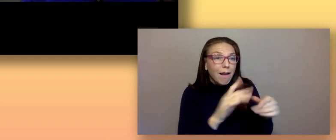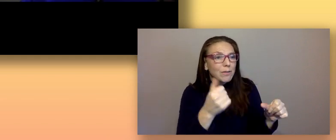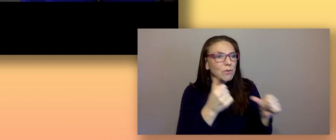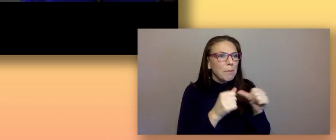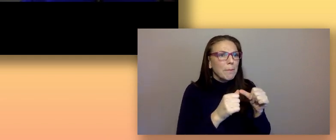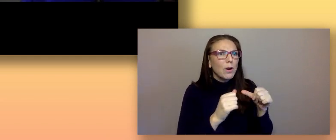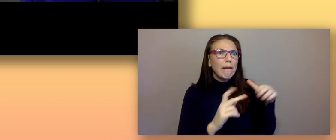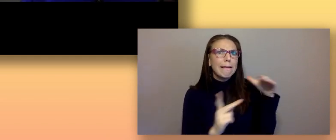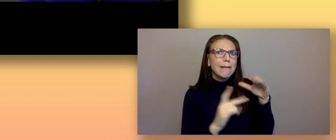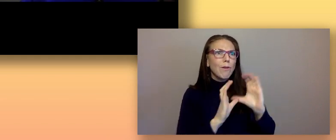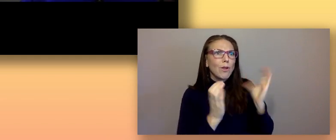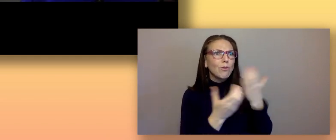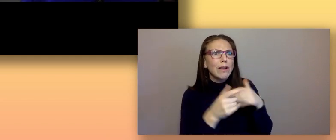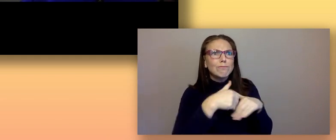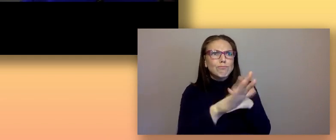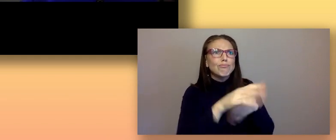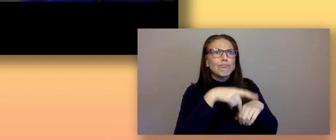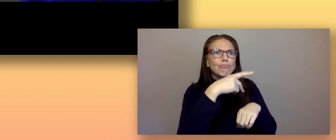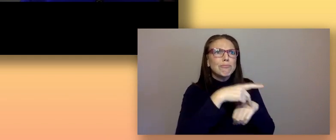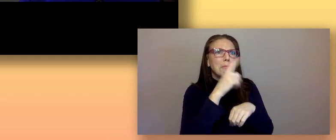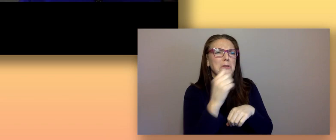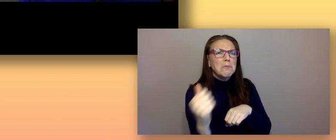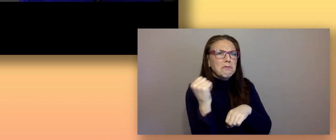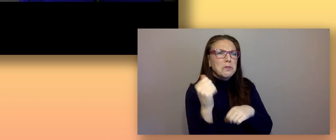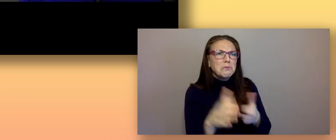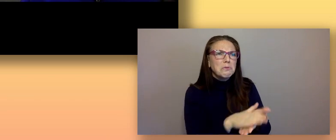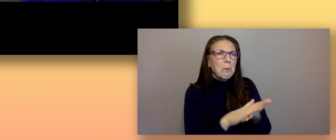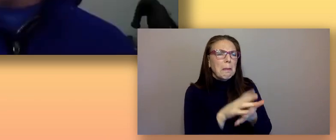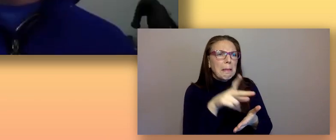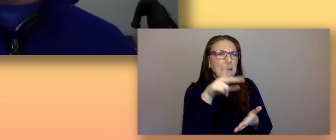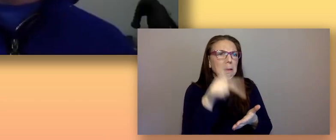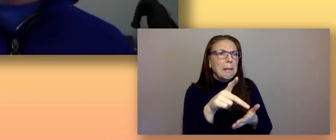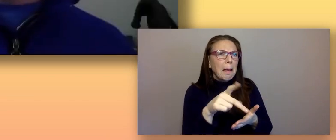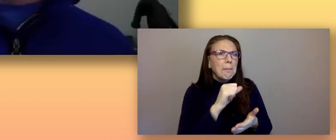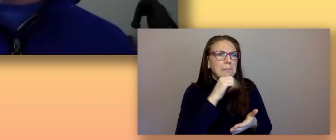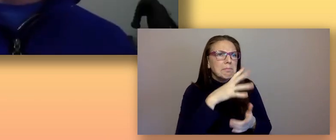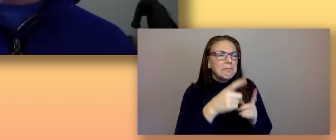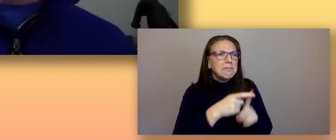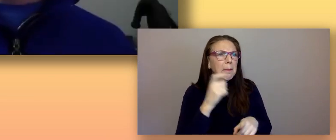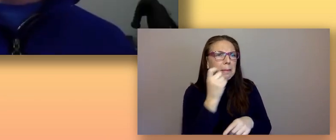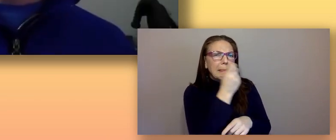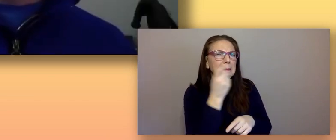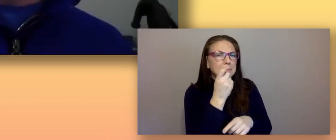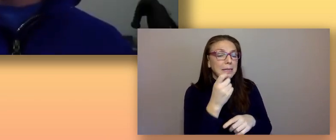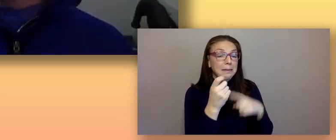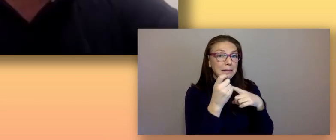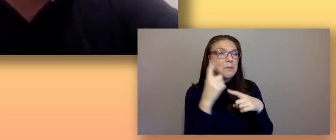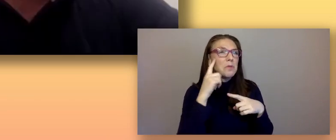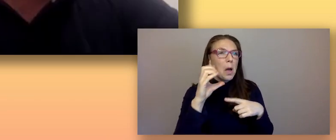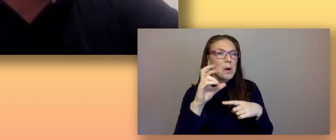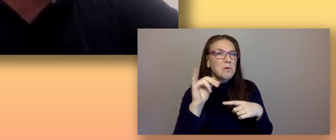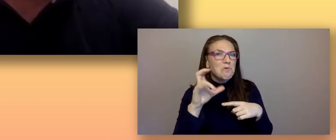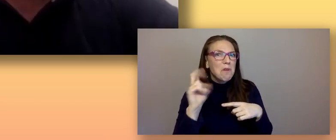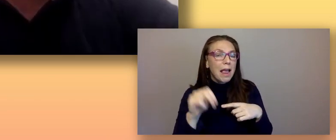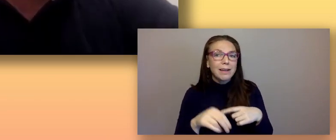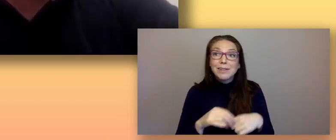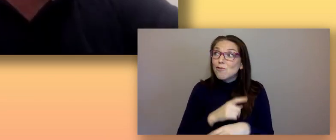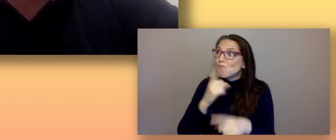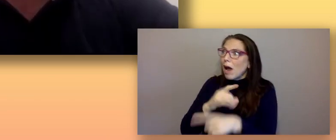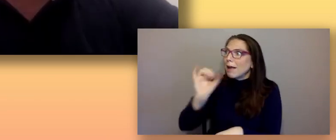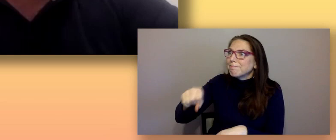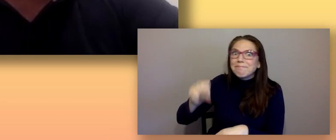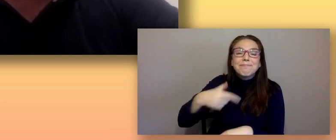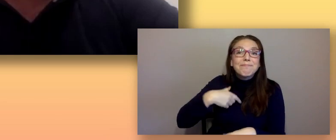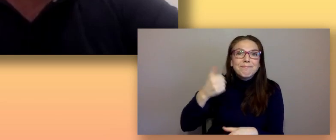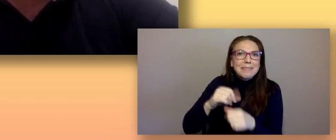the principal's office for refusing to clean up the mess you made with her lipstick. You covered the floor with it because you thought it was a crayon. Yes, and I